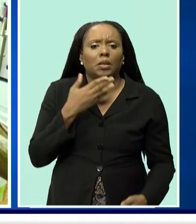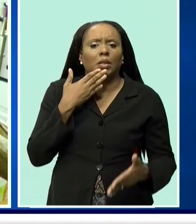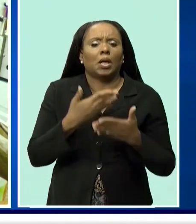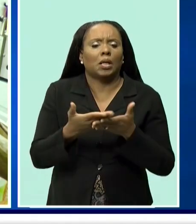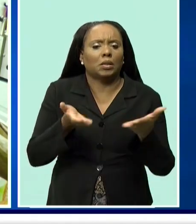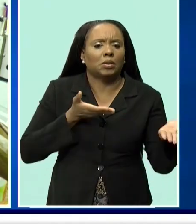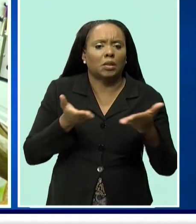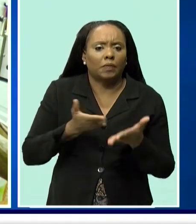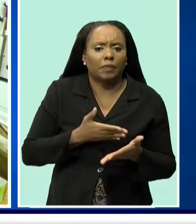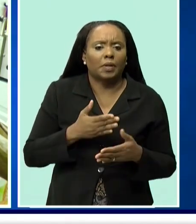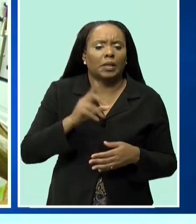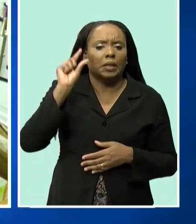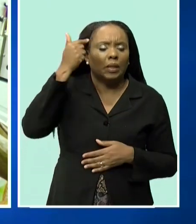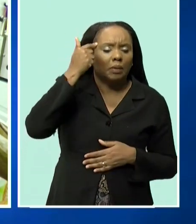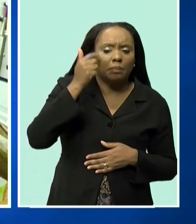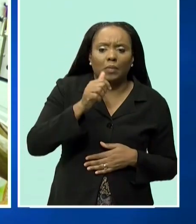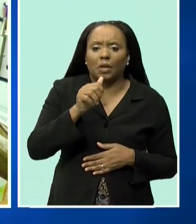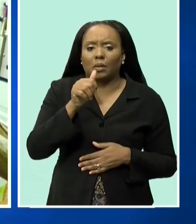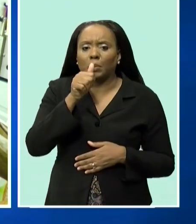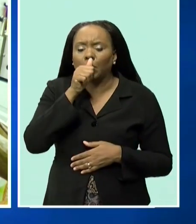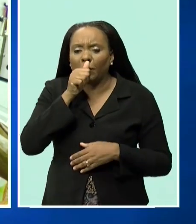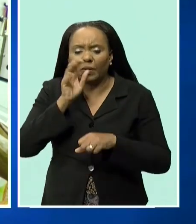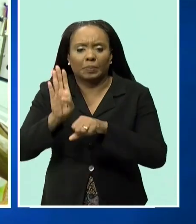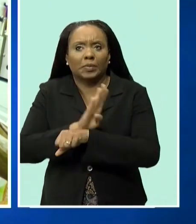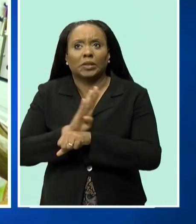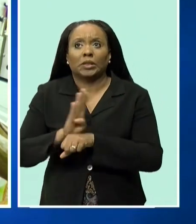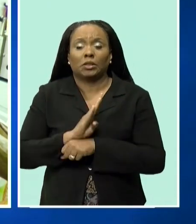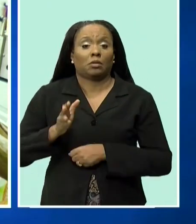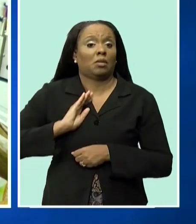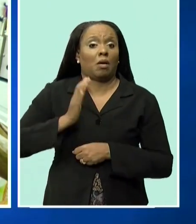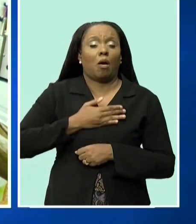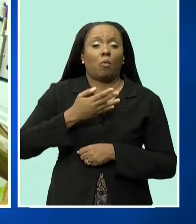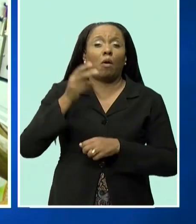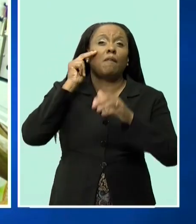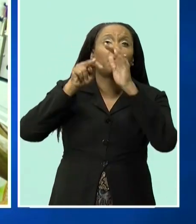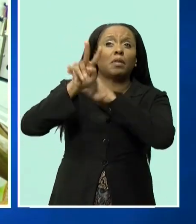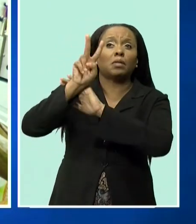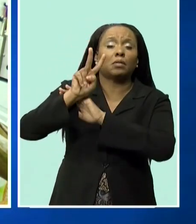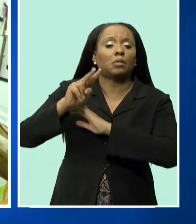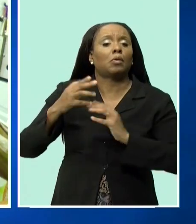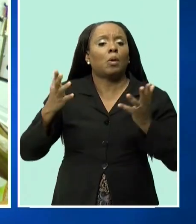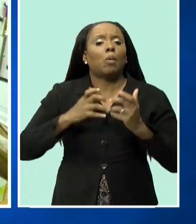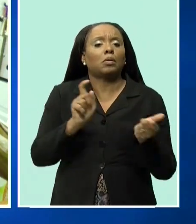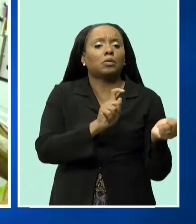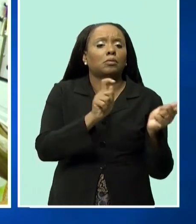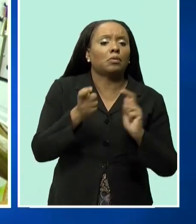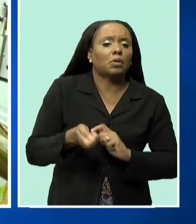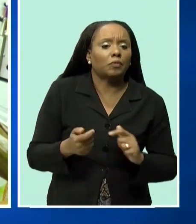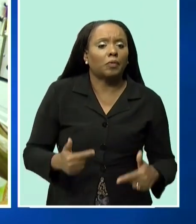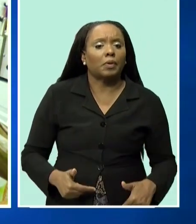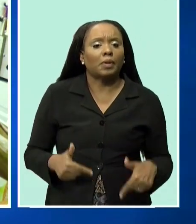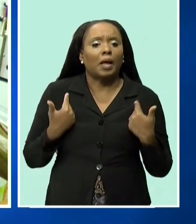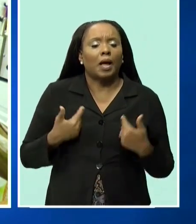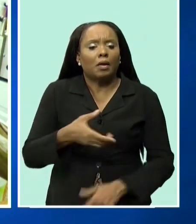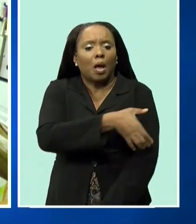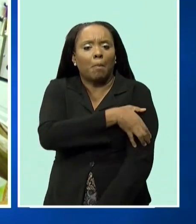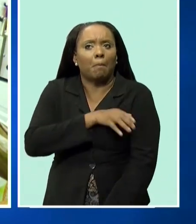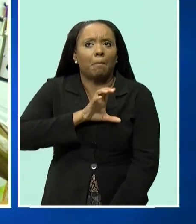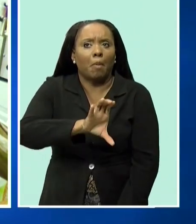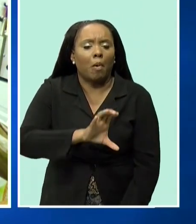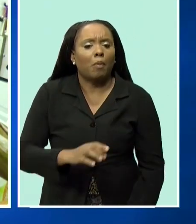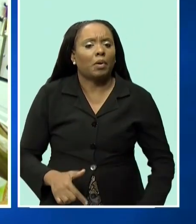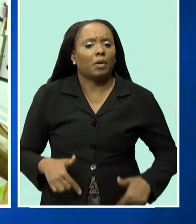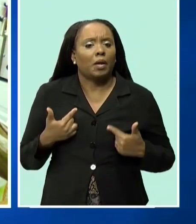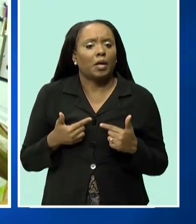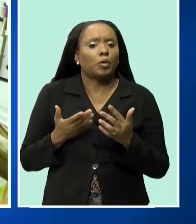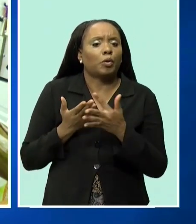enterprise, or consumers. And our vision is transforming and empowering lives through standards and